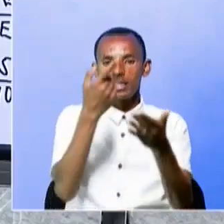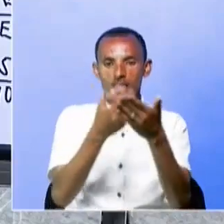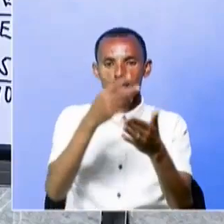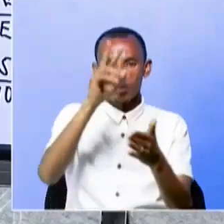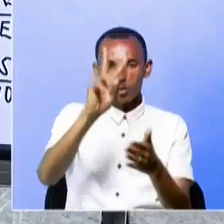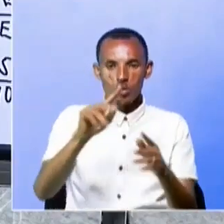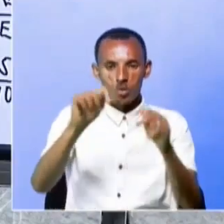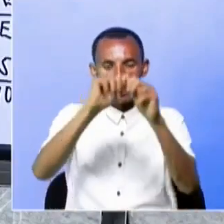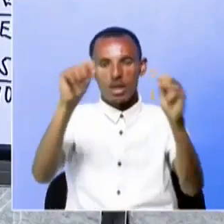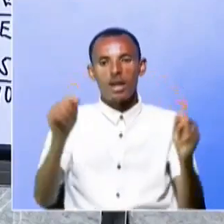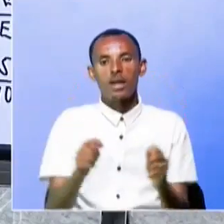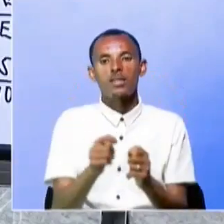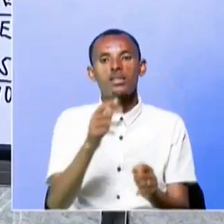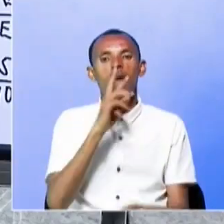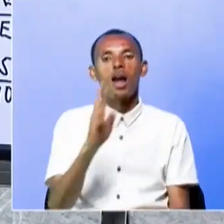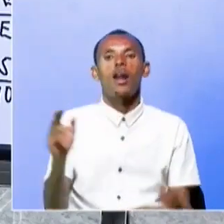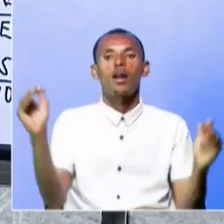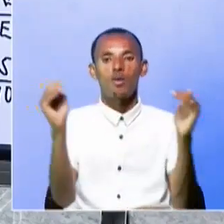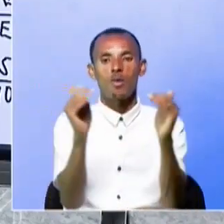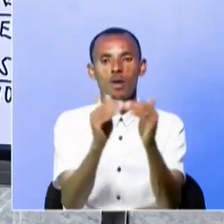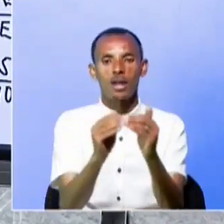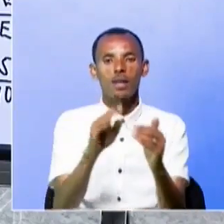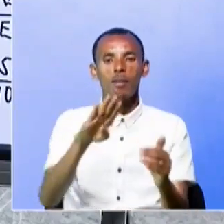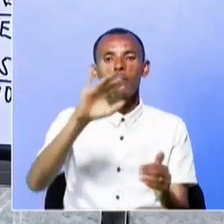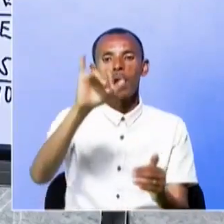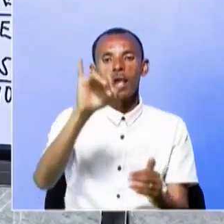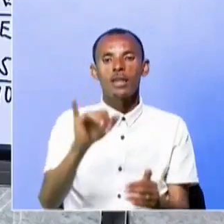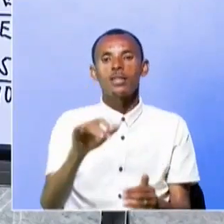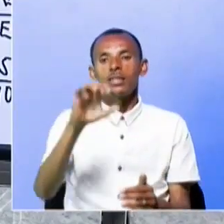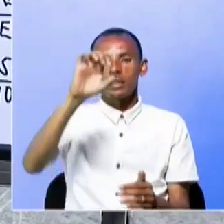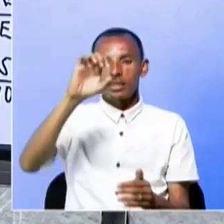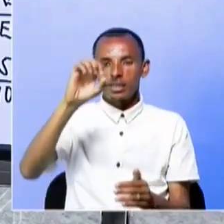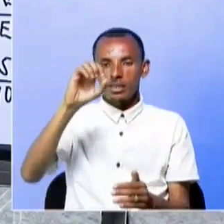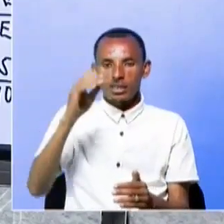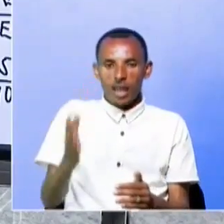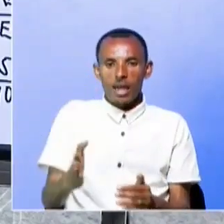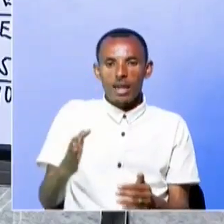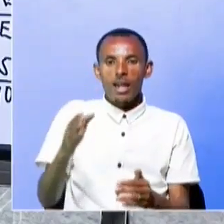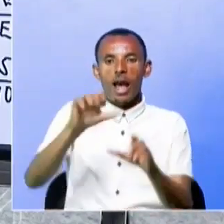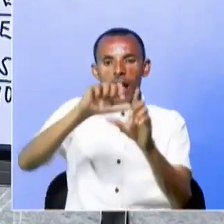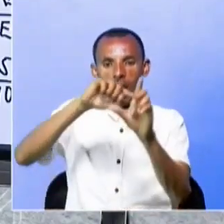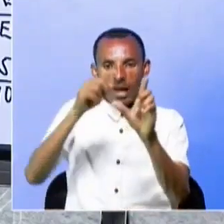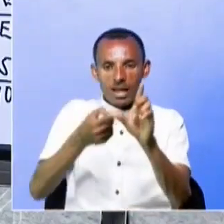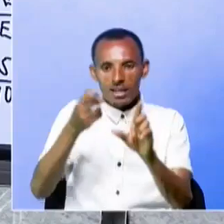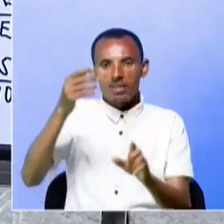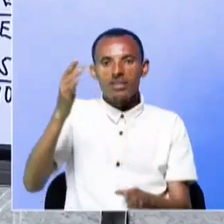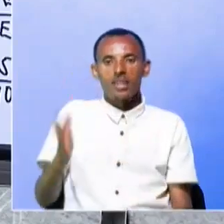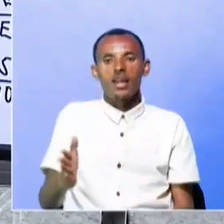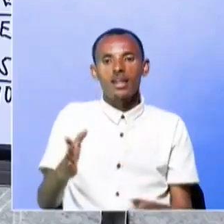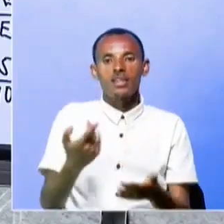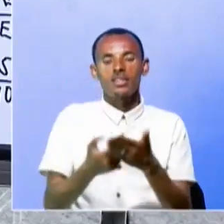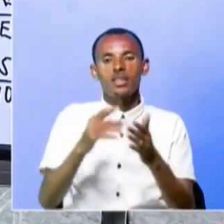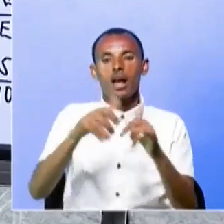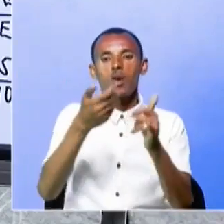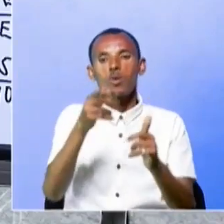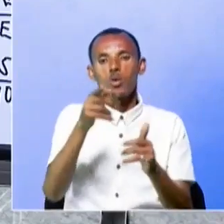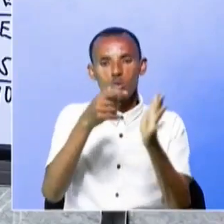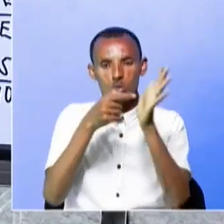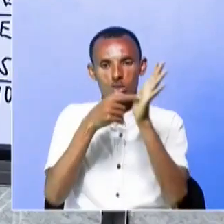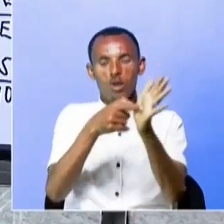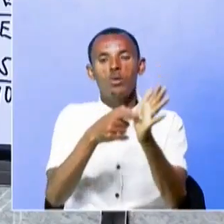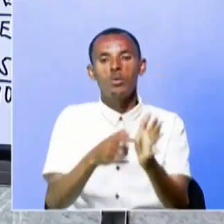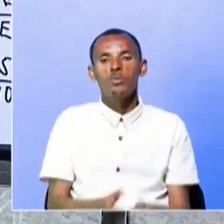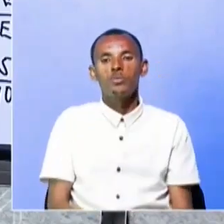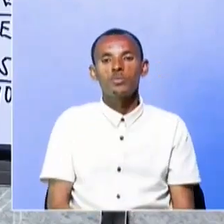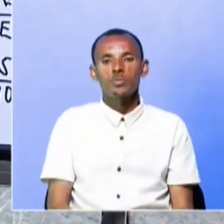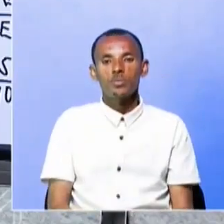two triangles are congruent by side angle side, right? So this is how you need to show.